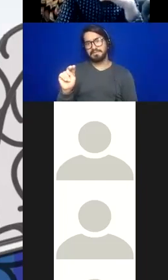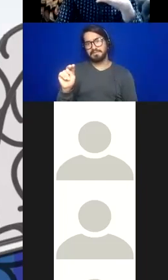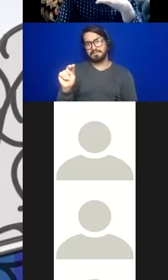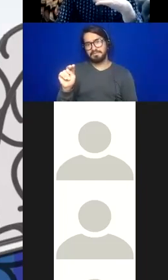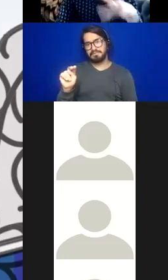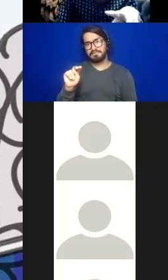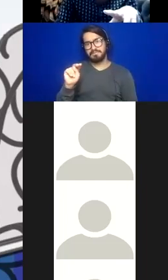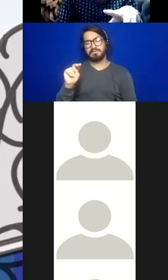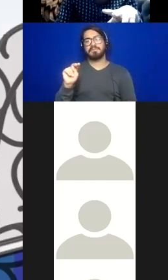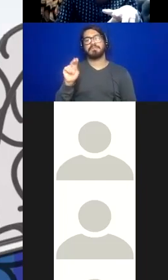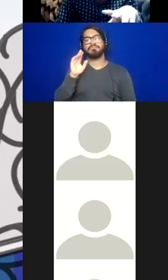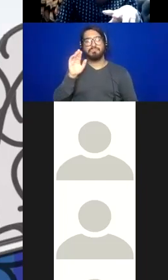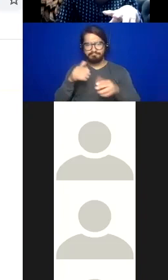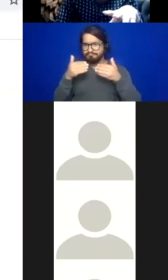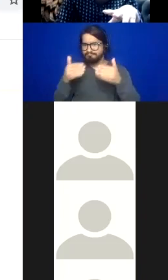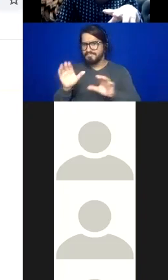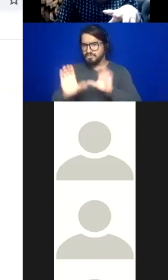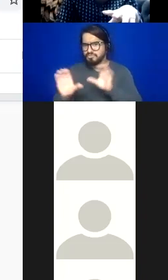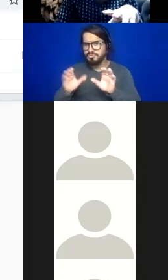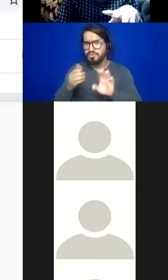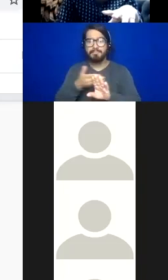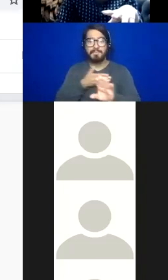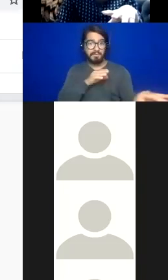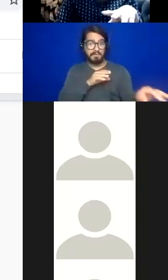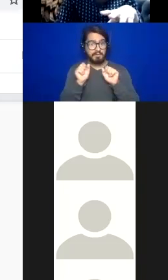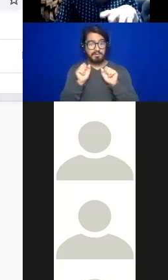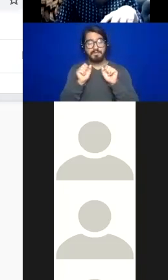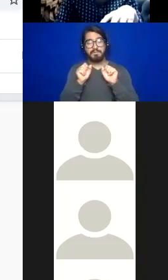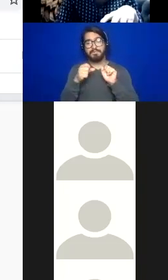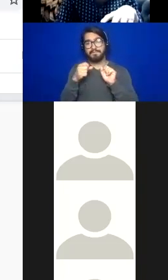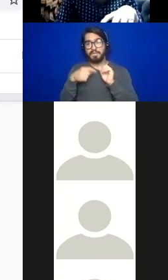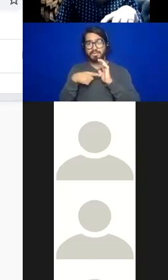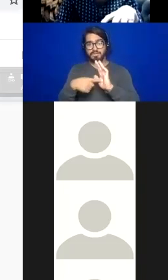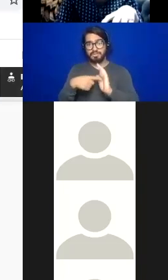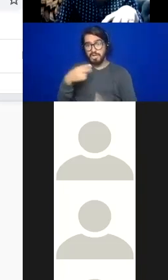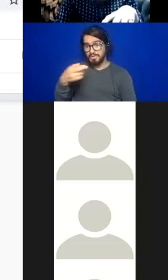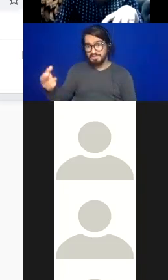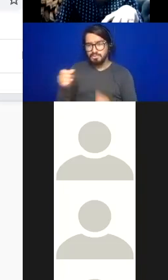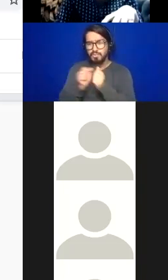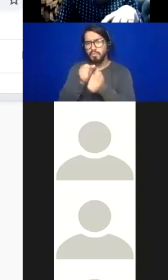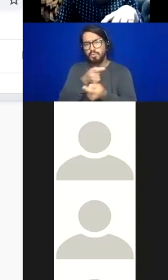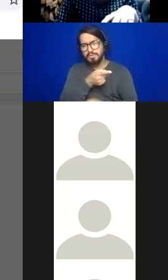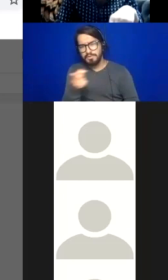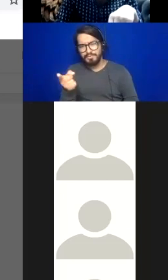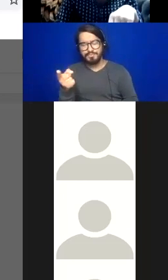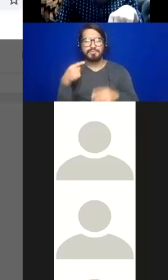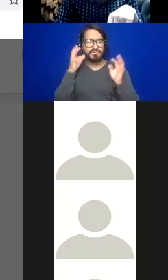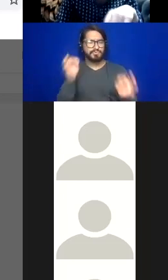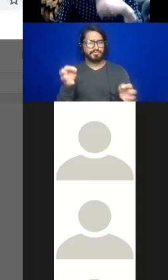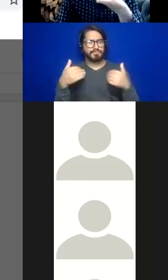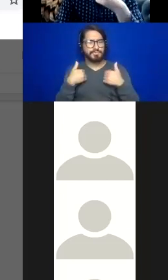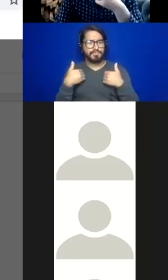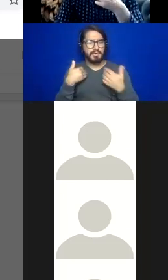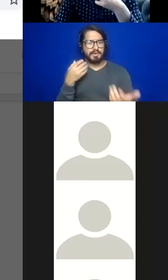welcome to chat. Before you leave, I'm going to share the resources with you. and make sure that you have those.